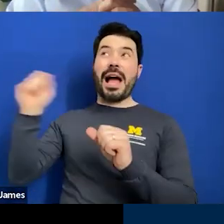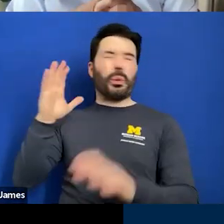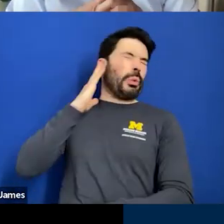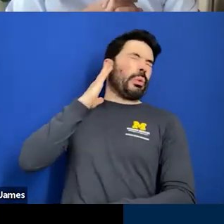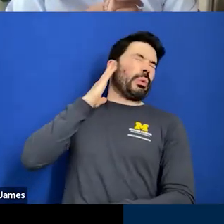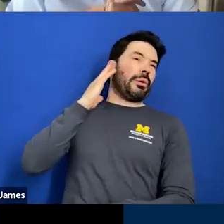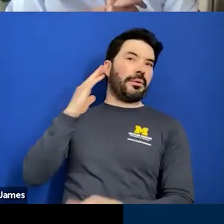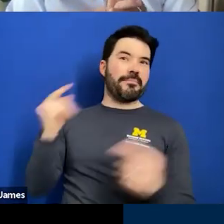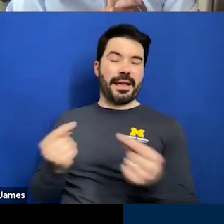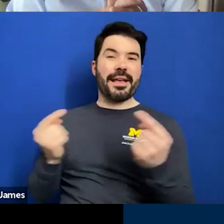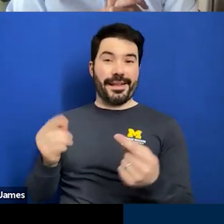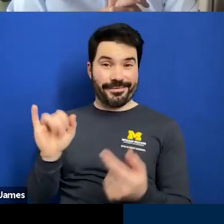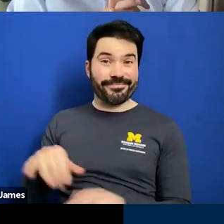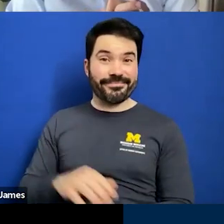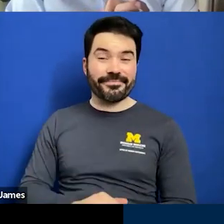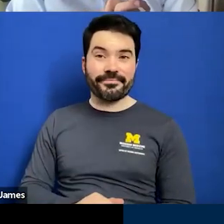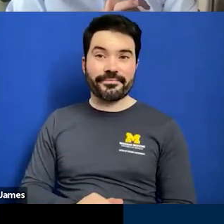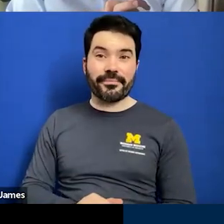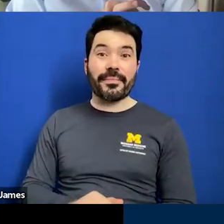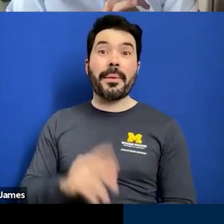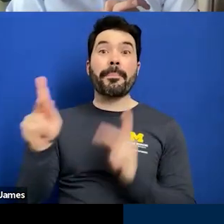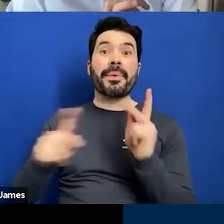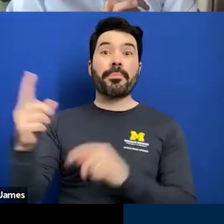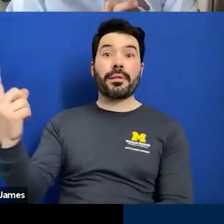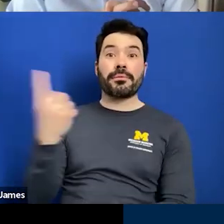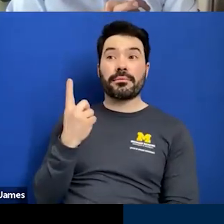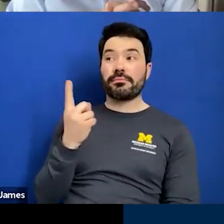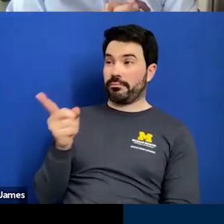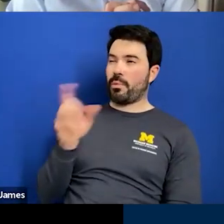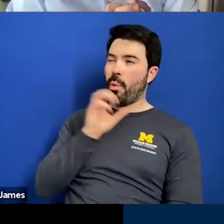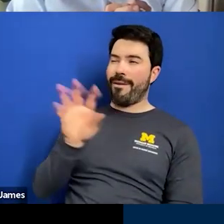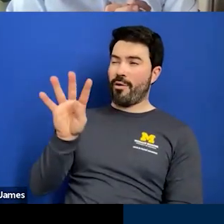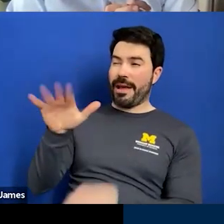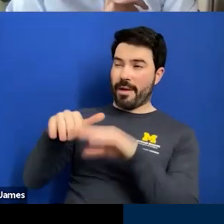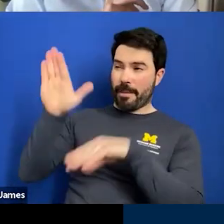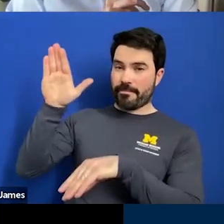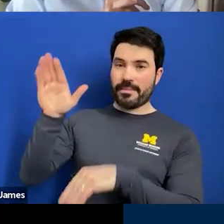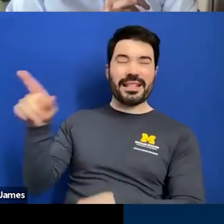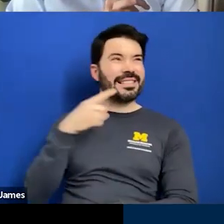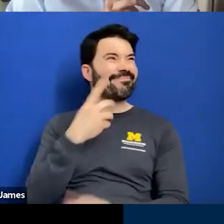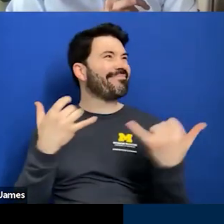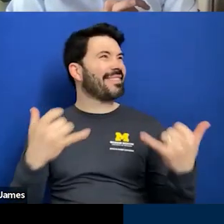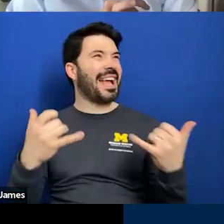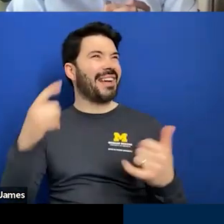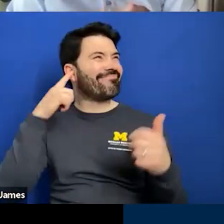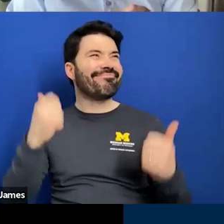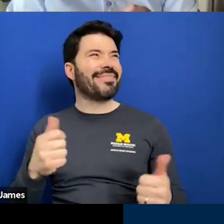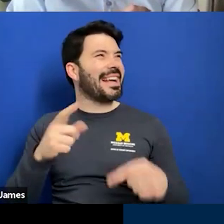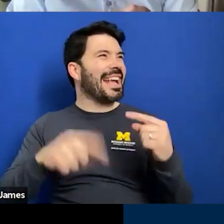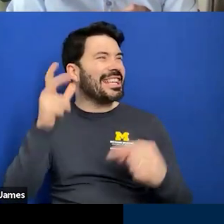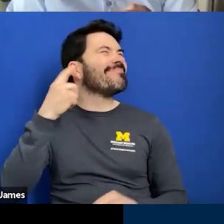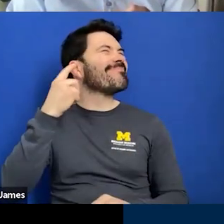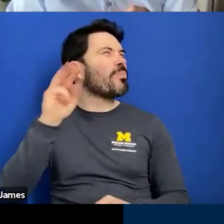sounds. Anyone who comes to you over the age of 45 and they say they can't hear because of wax